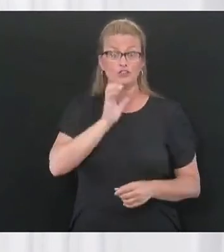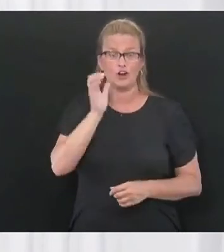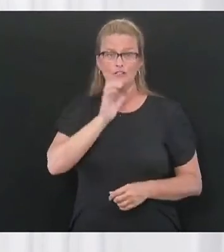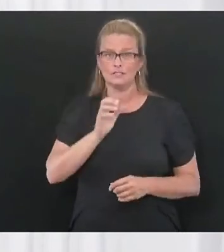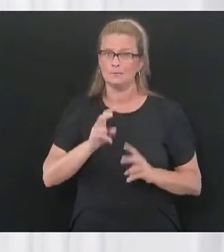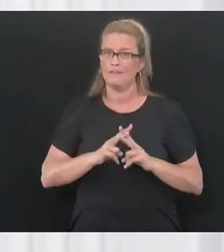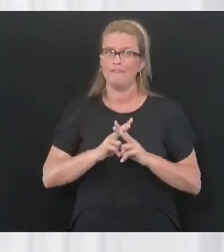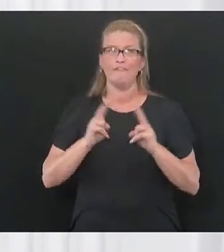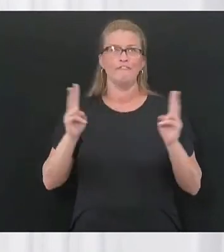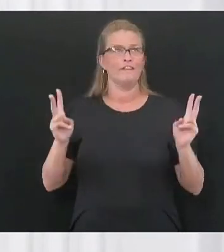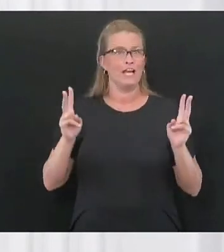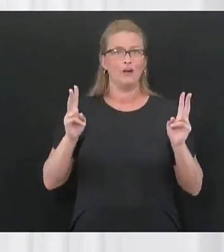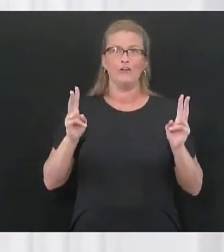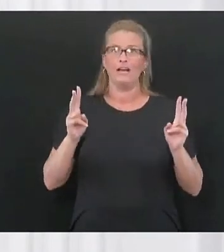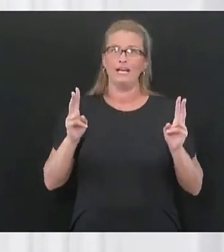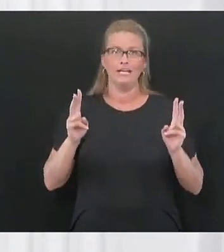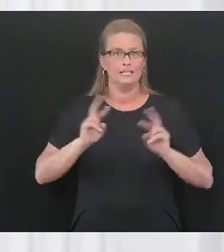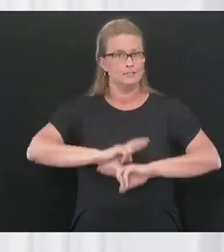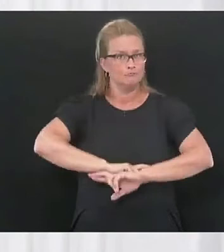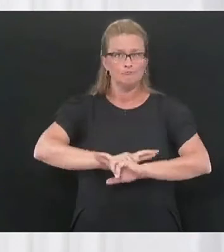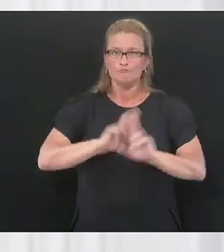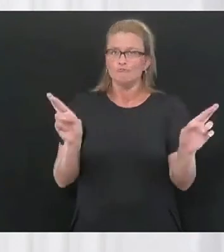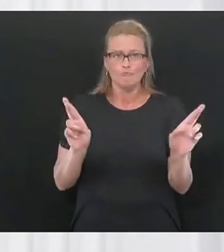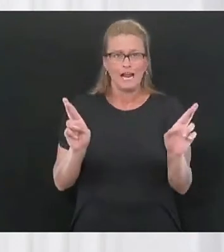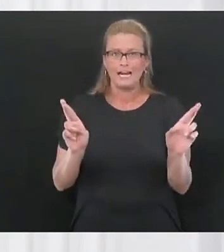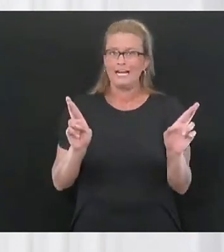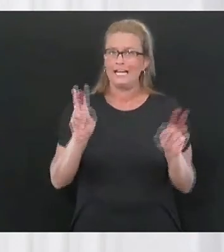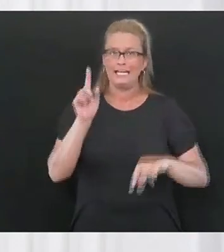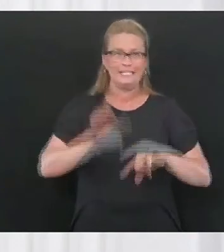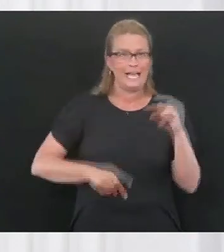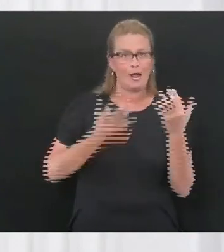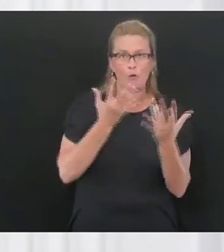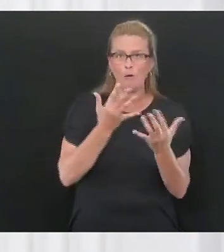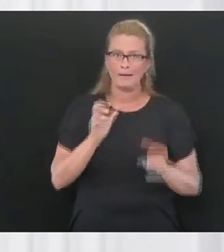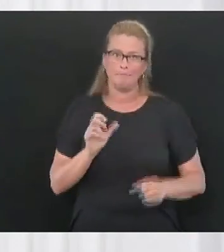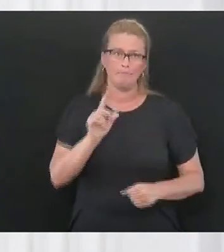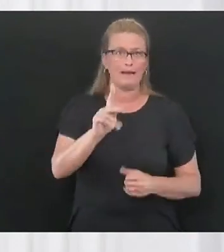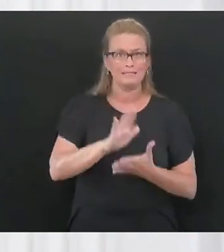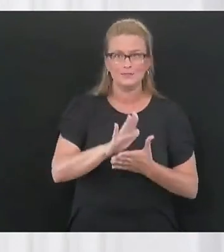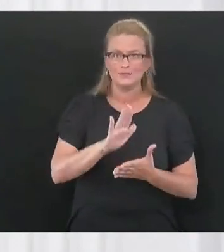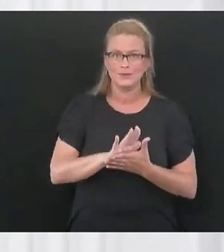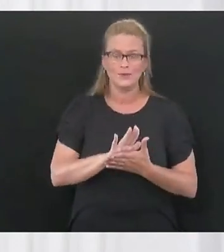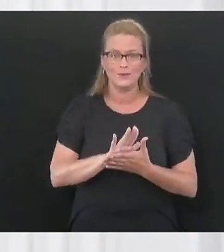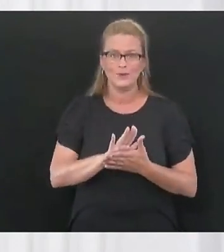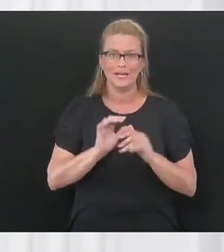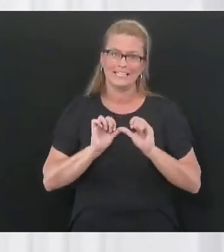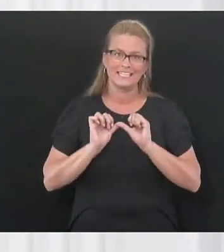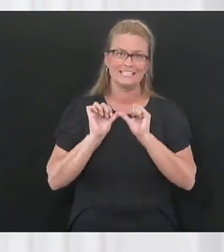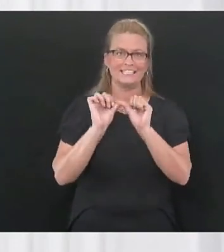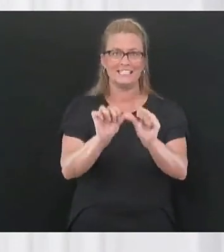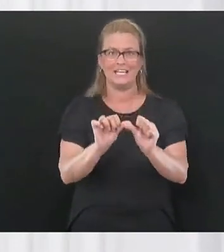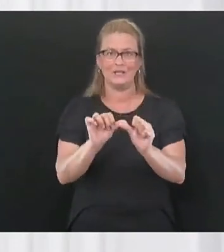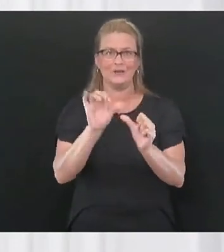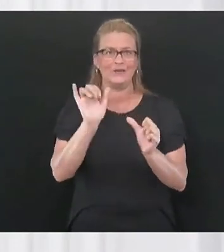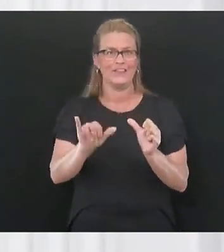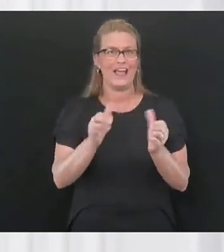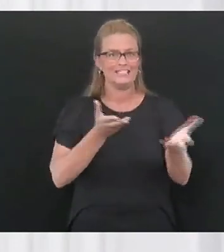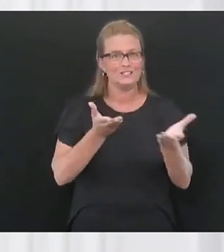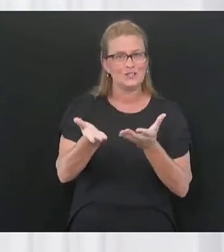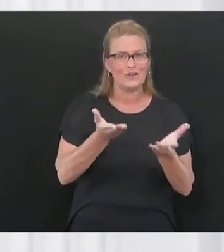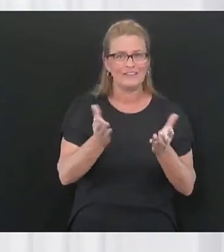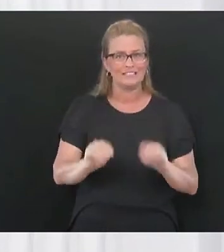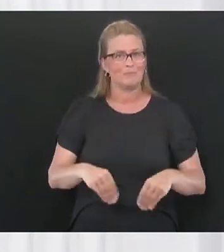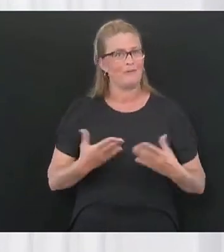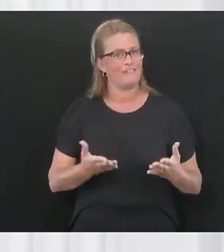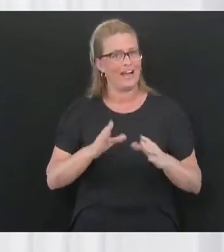very vocal on being ready and cannot wait to get back and continue that service mentality that